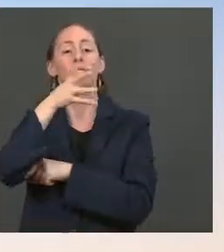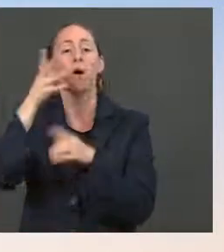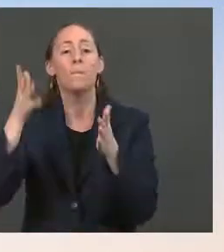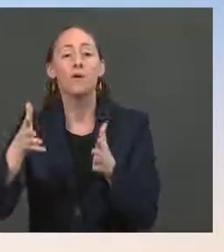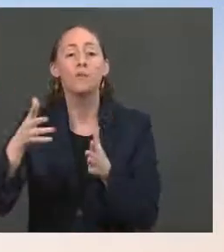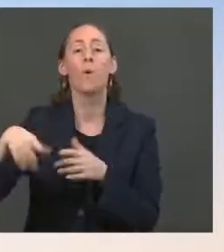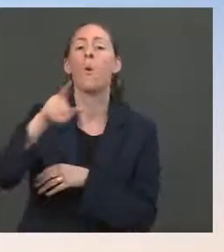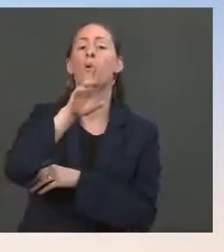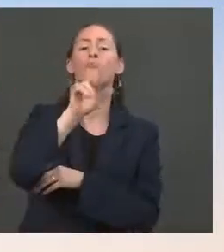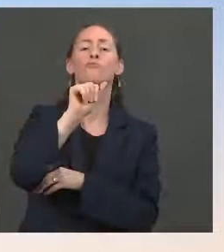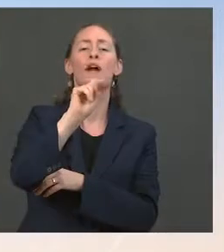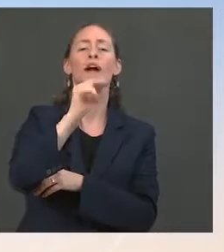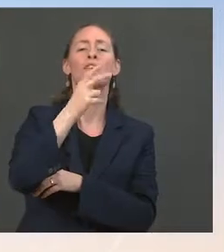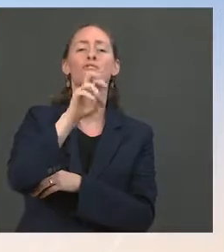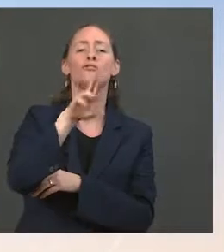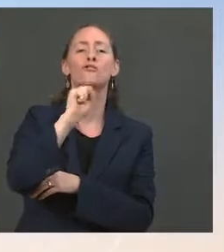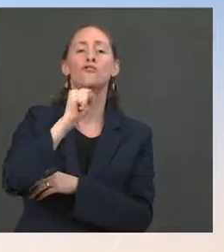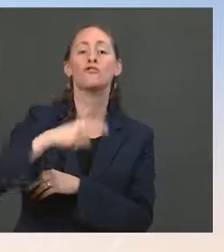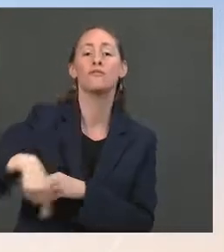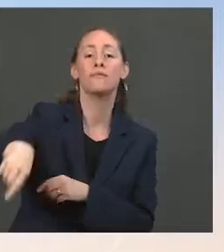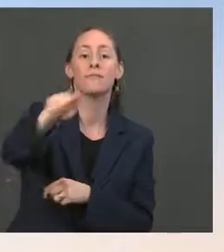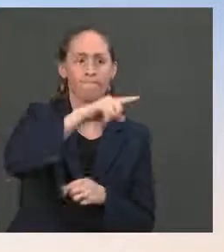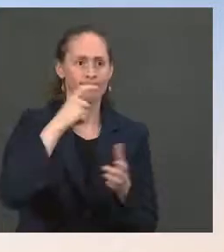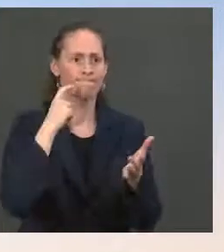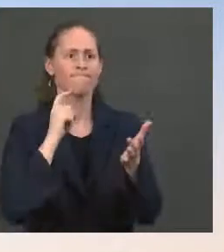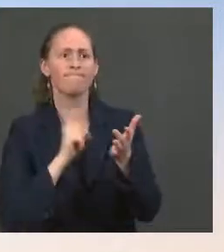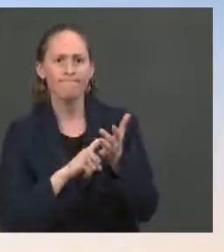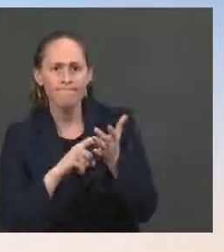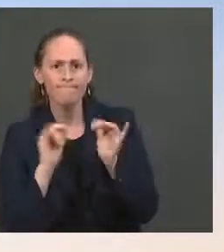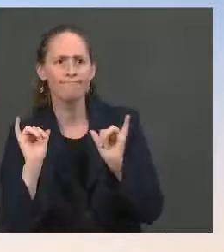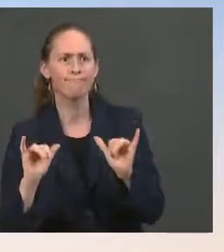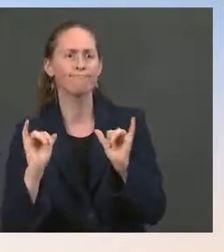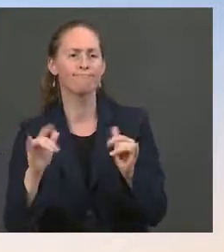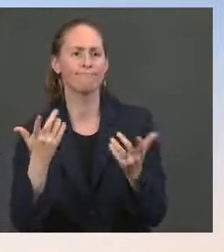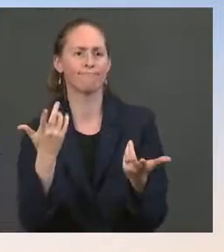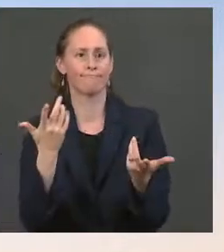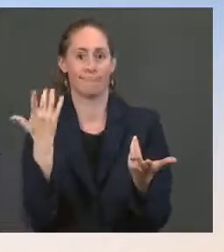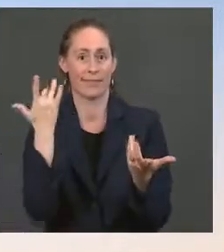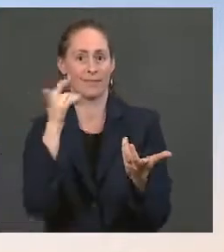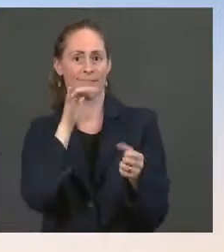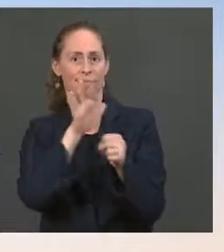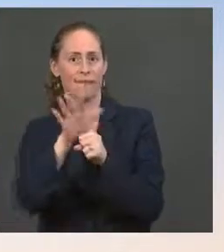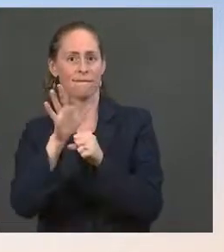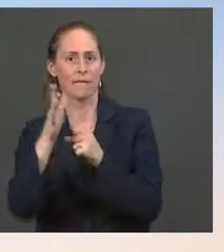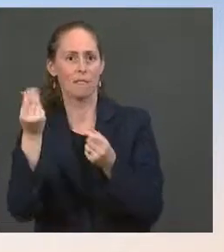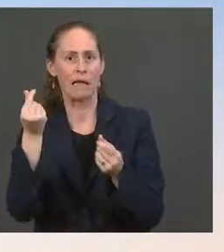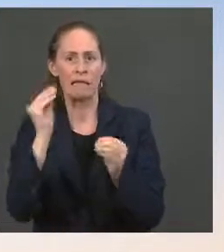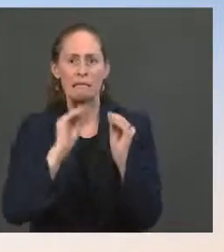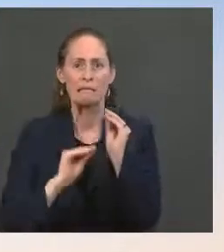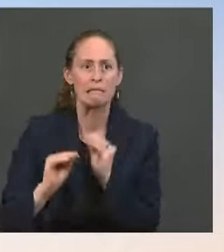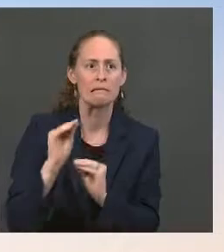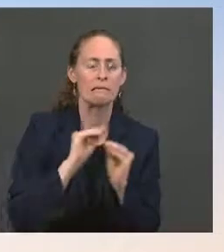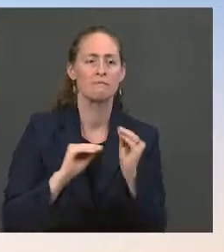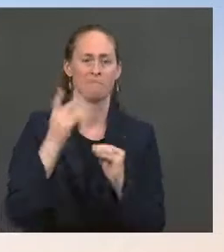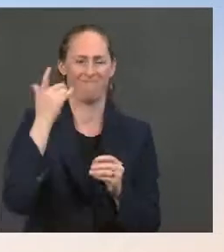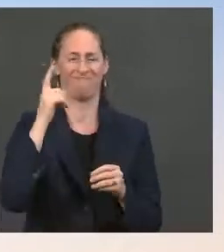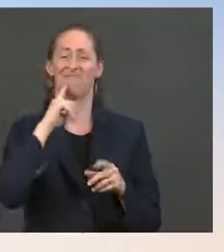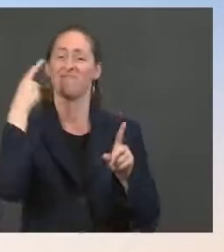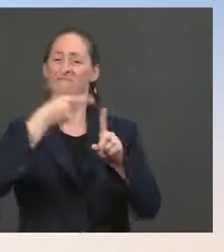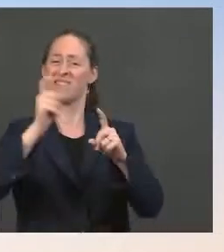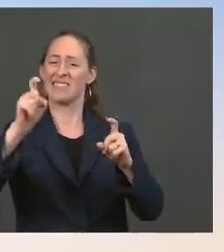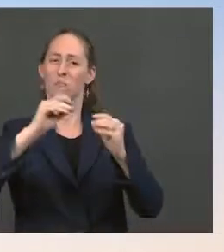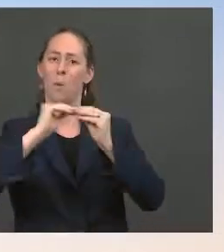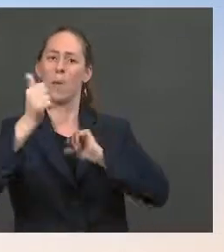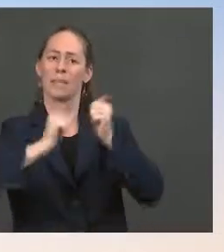more. It's the meat processors in the middle that are making up the difference. We need more competition, something he noted then, and we can do that by